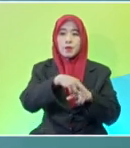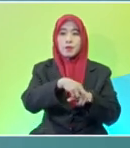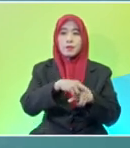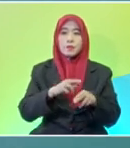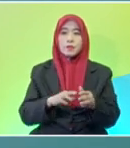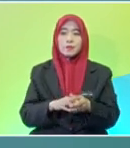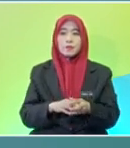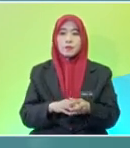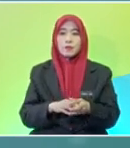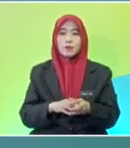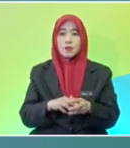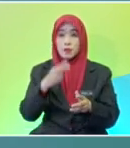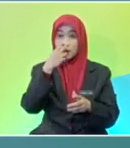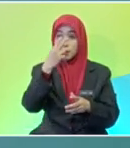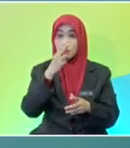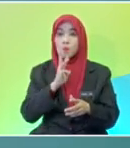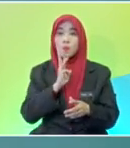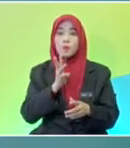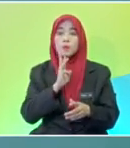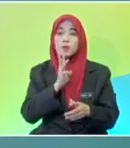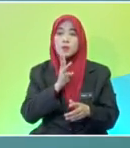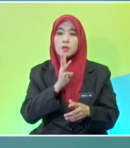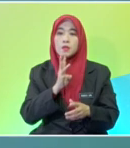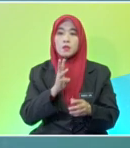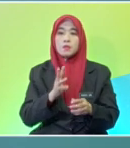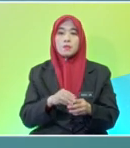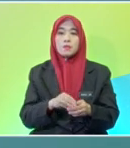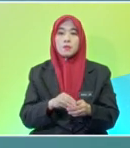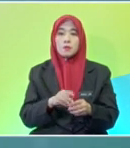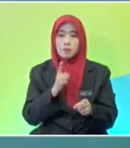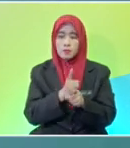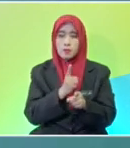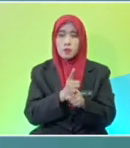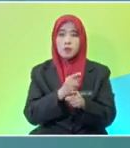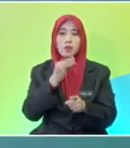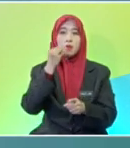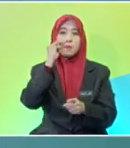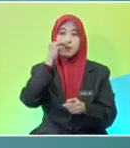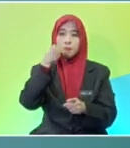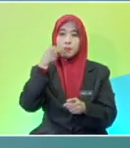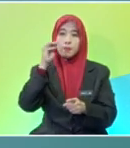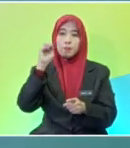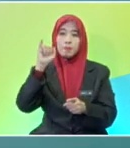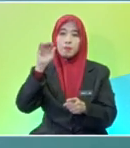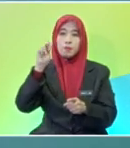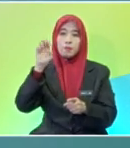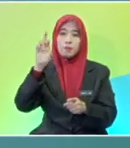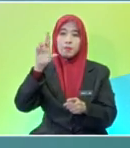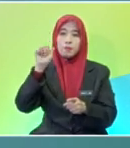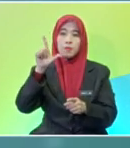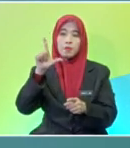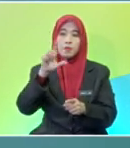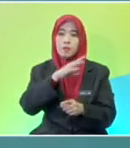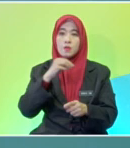Across we see there's a water. Correct. Yay. Mineral. Mm-hmm. And vitamins.